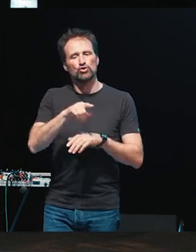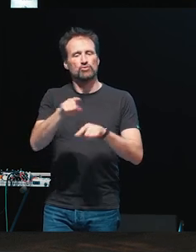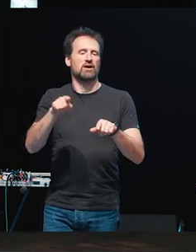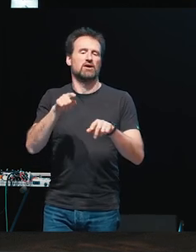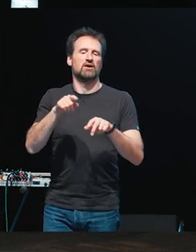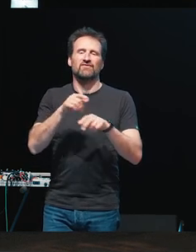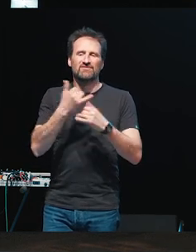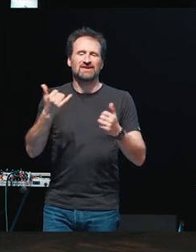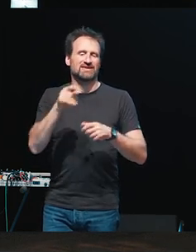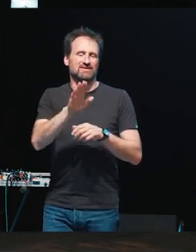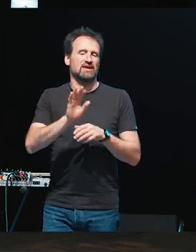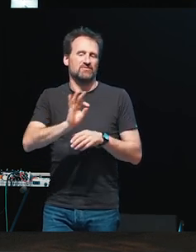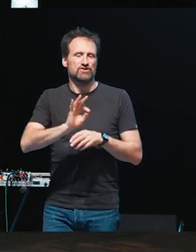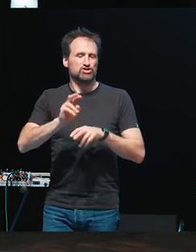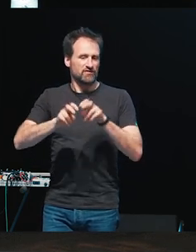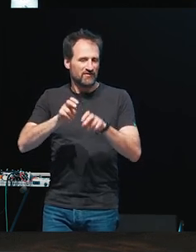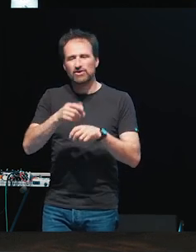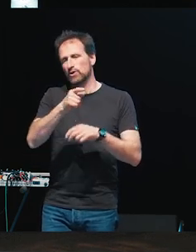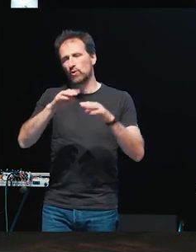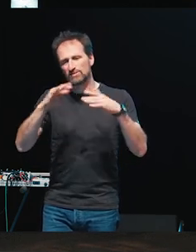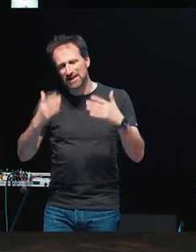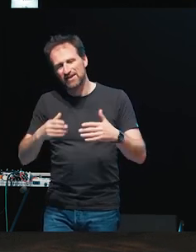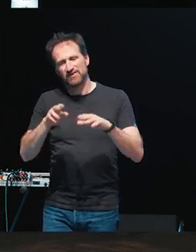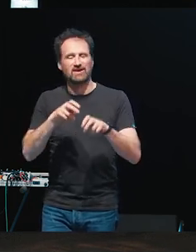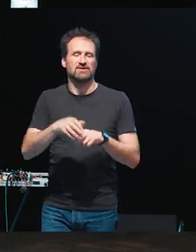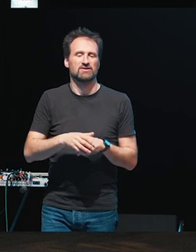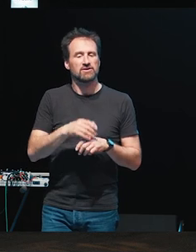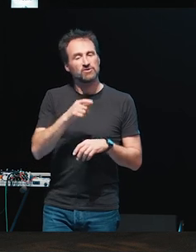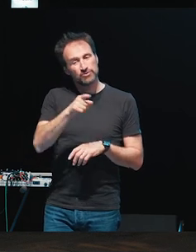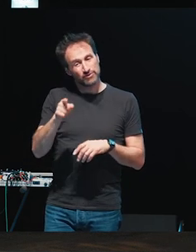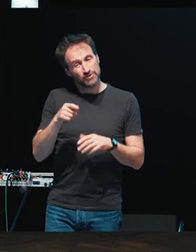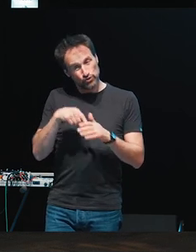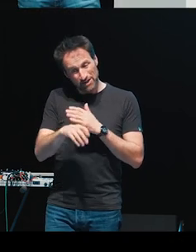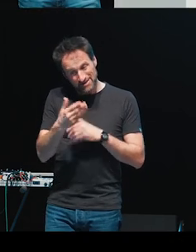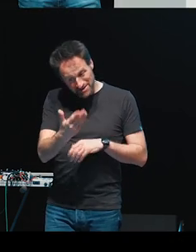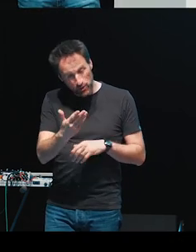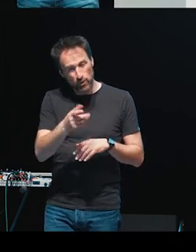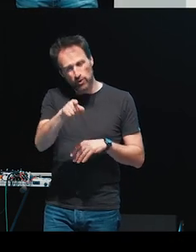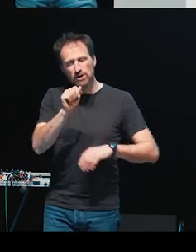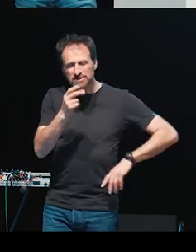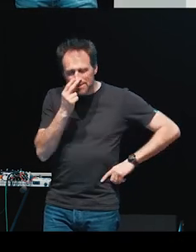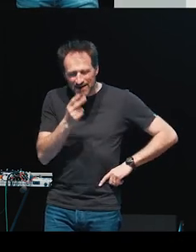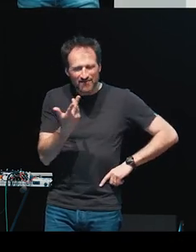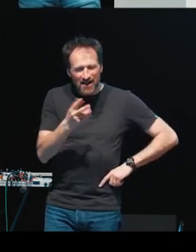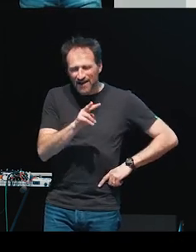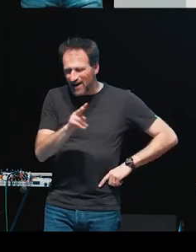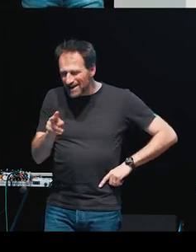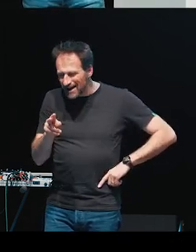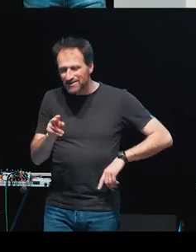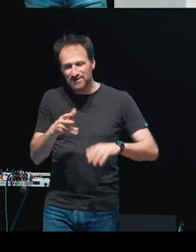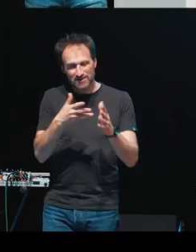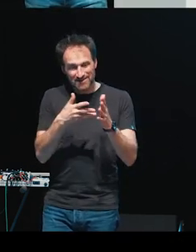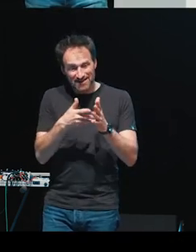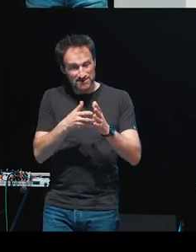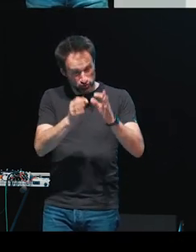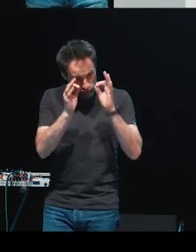team where we have to go full on with it or not. By full on, I mean this variant which you are testing should go for all users or not. So if you